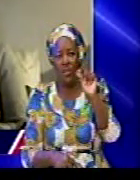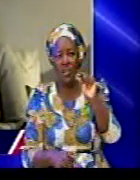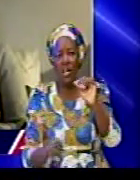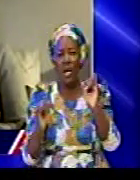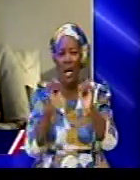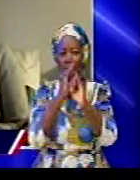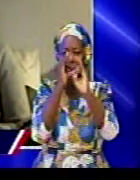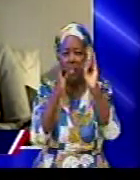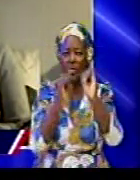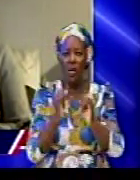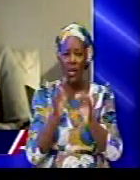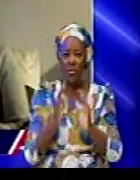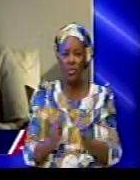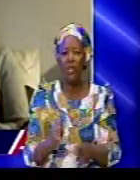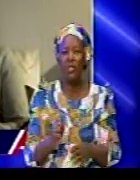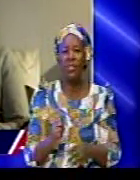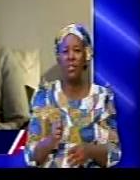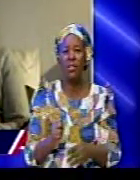lasciviousness. Verse 20.